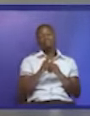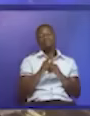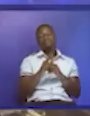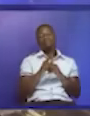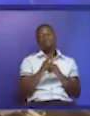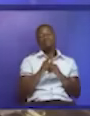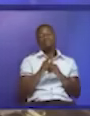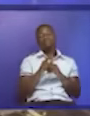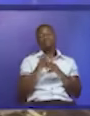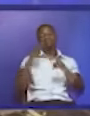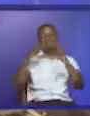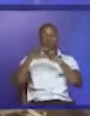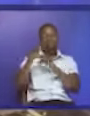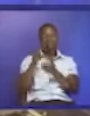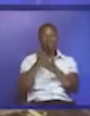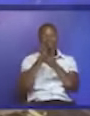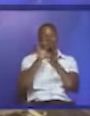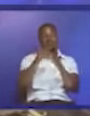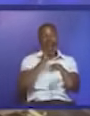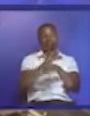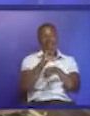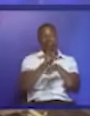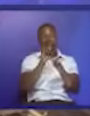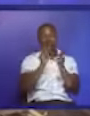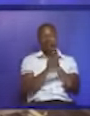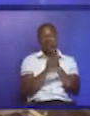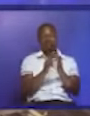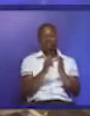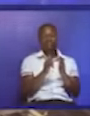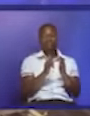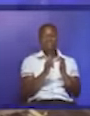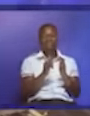Prophetic intercession is a ministry that